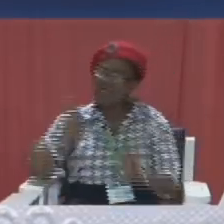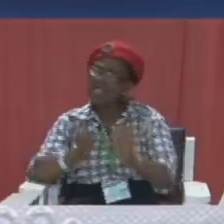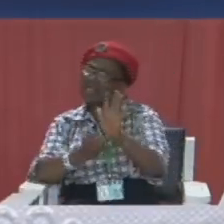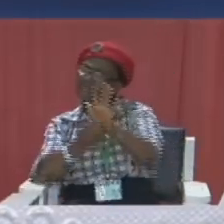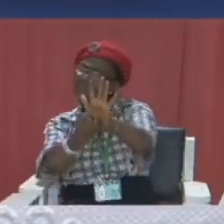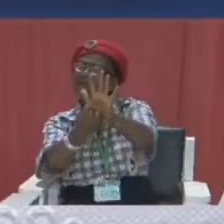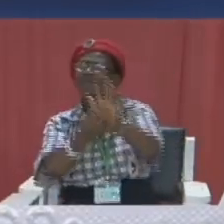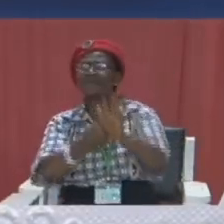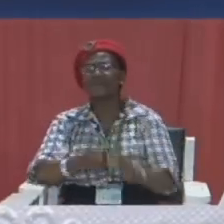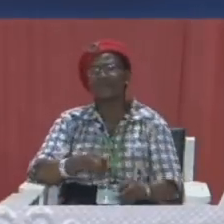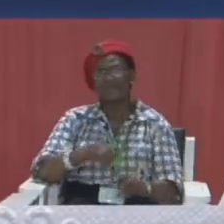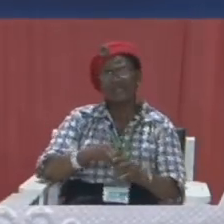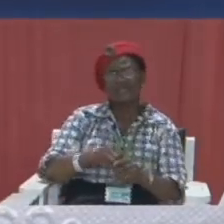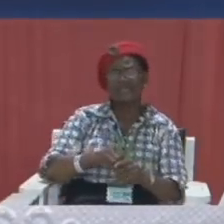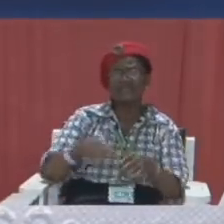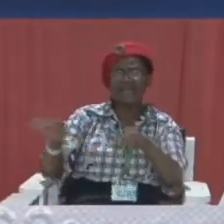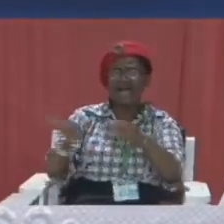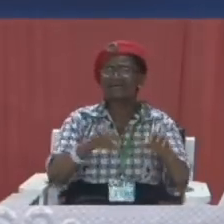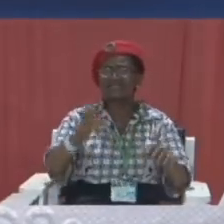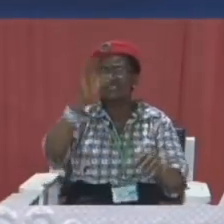example, in Acts chapter